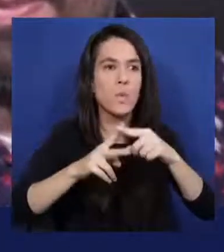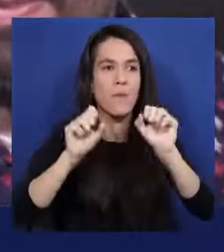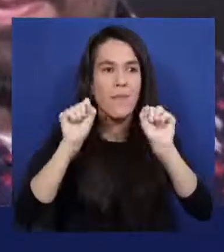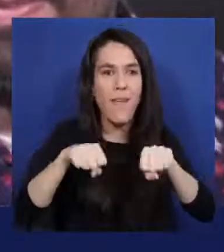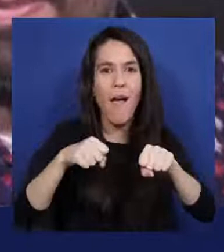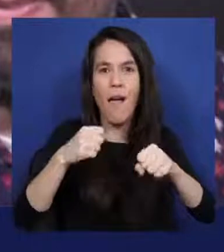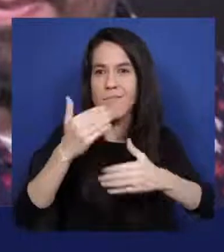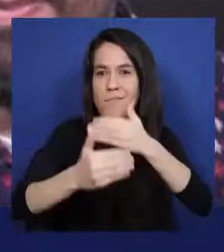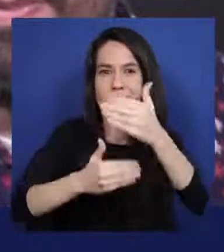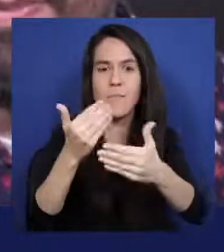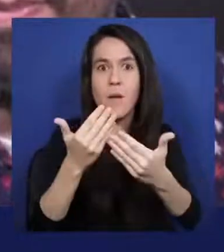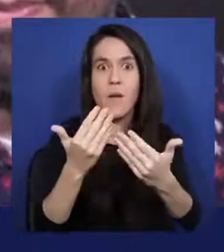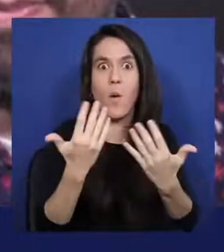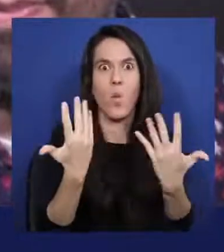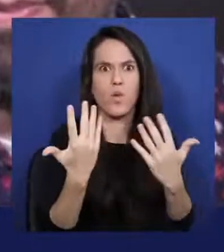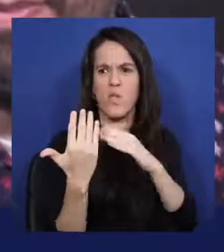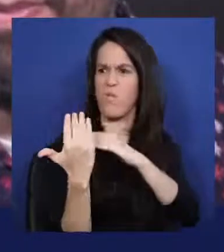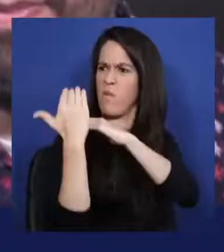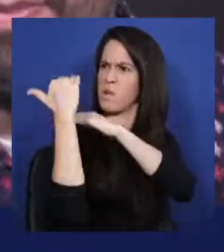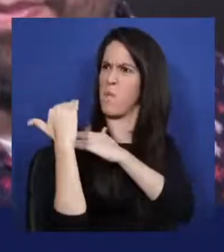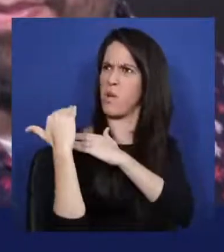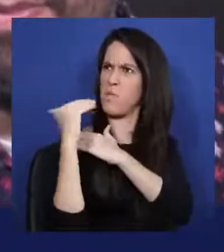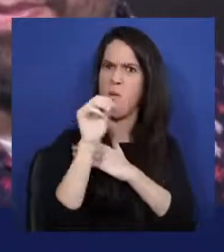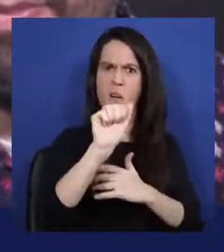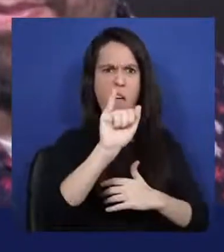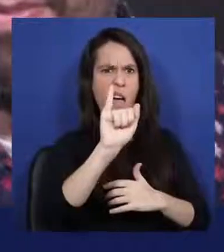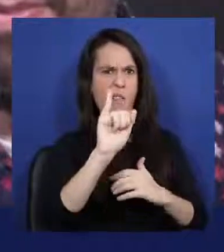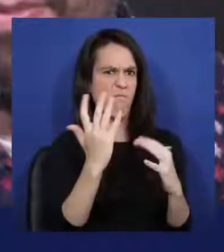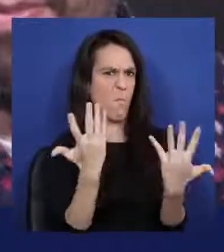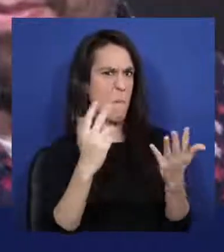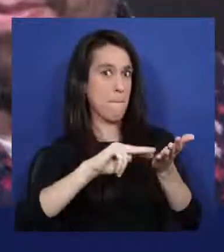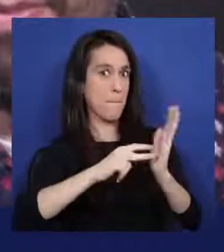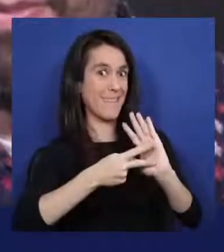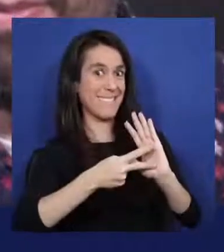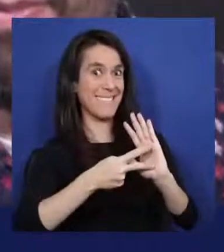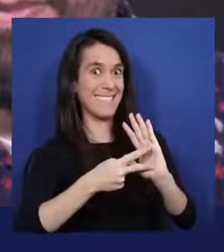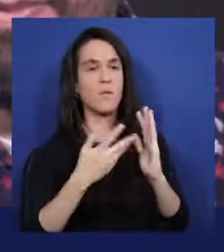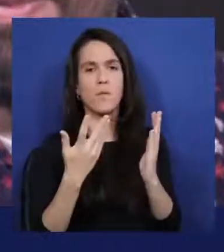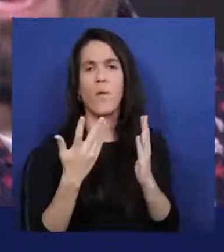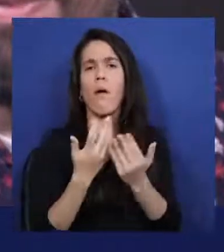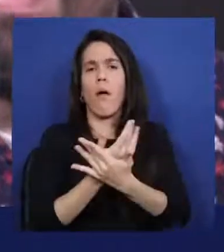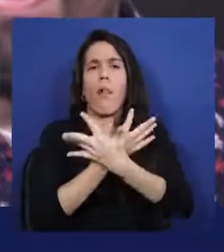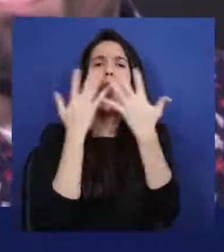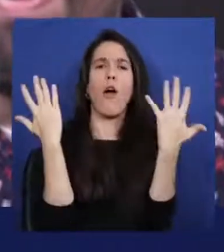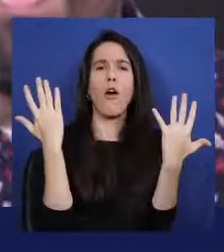is responsible AI, and just lots of different stuff.